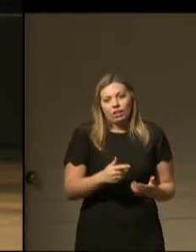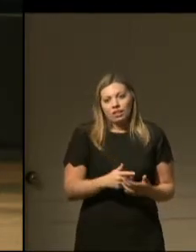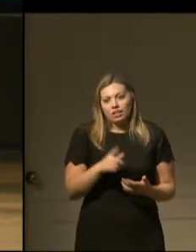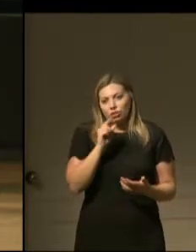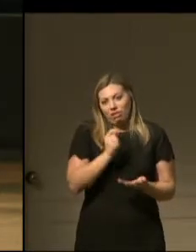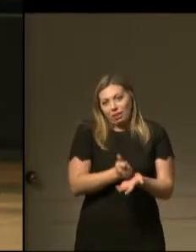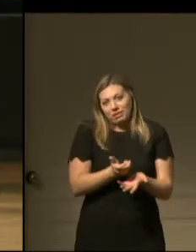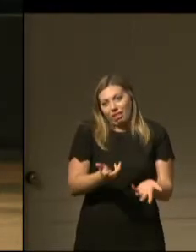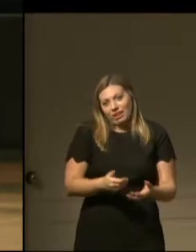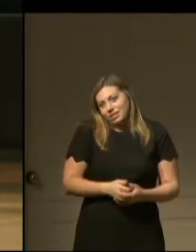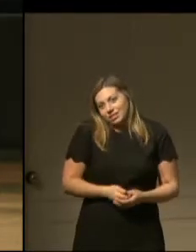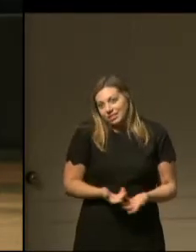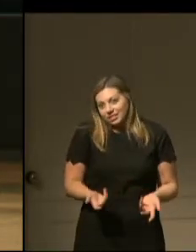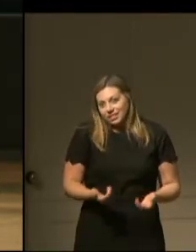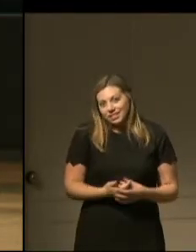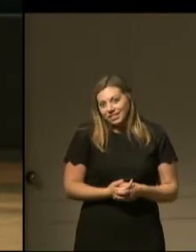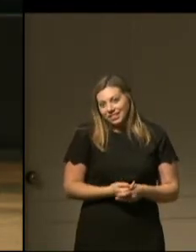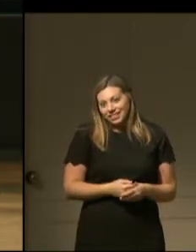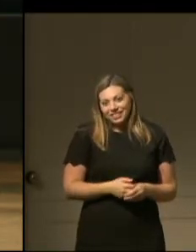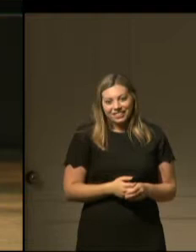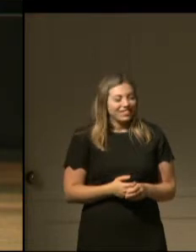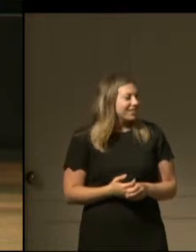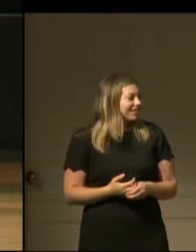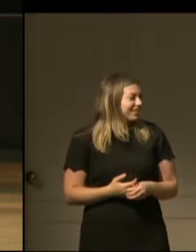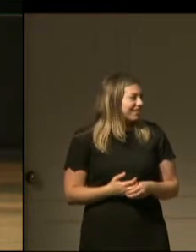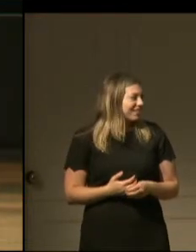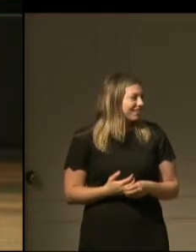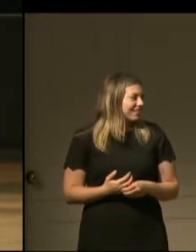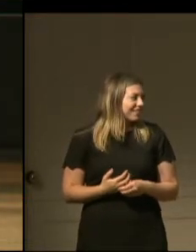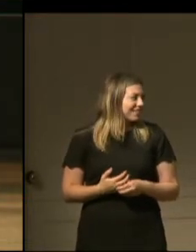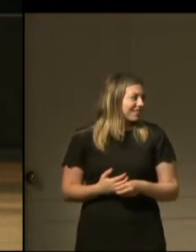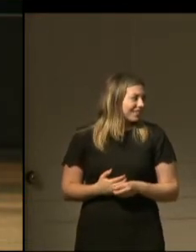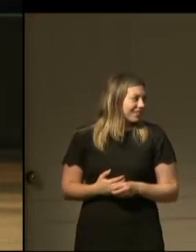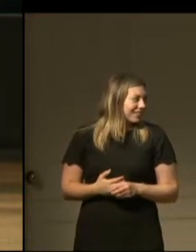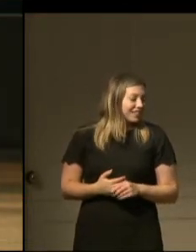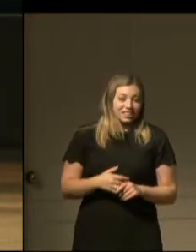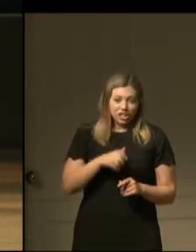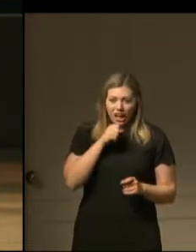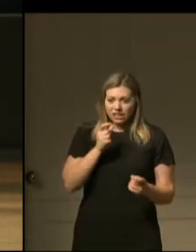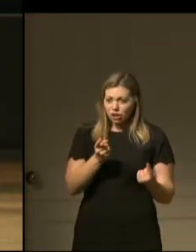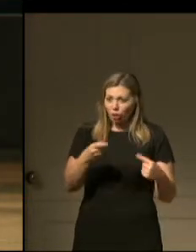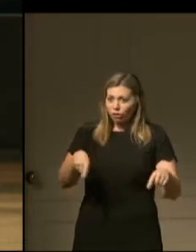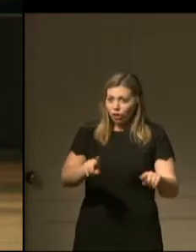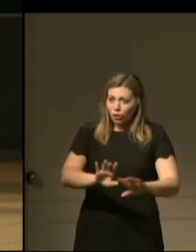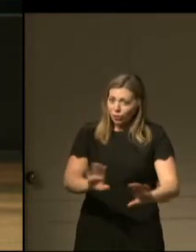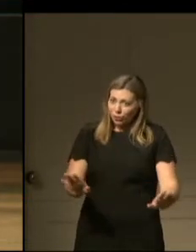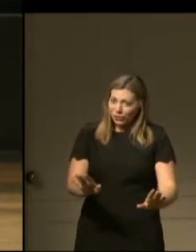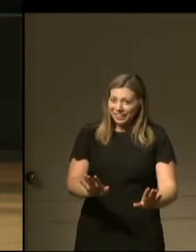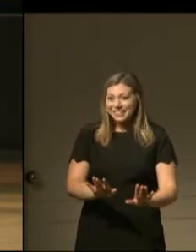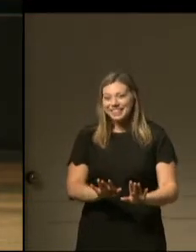Google helps a lot. Like, this isn't an insult on you, but like